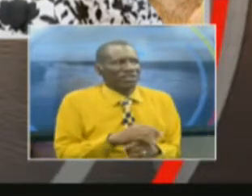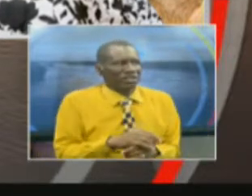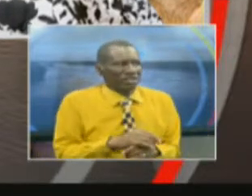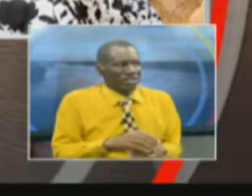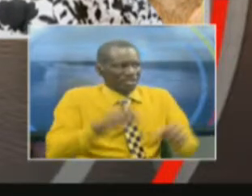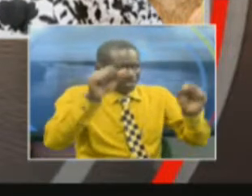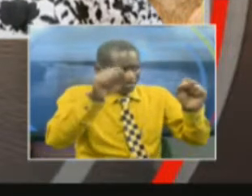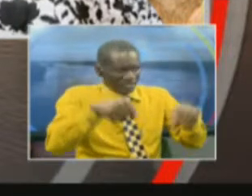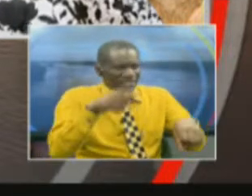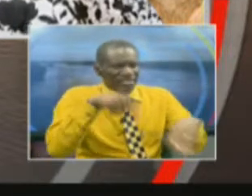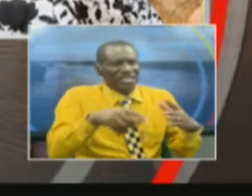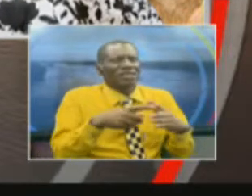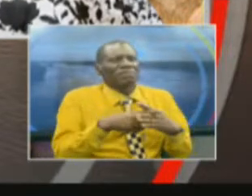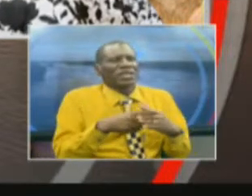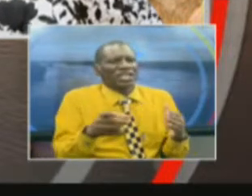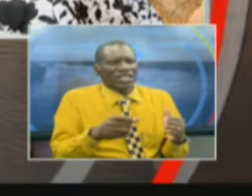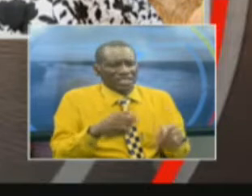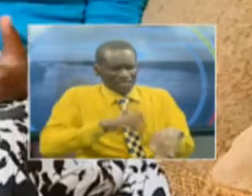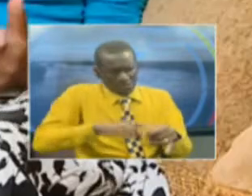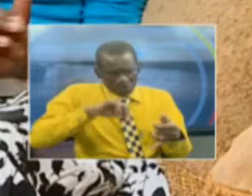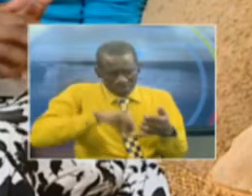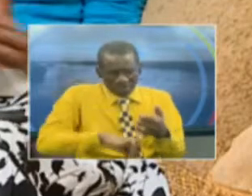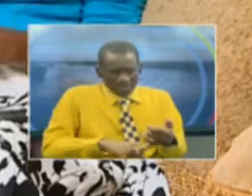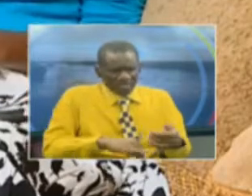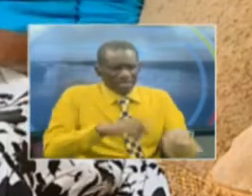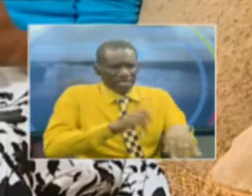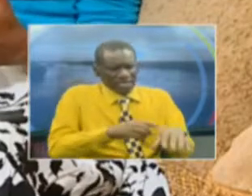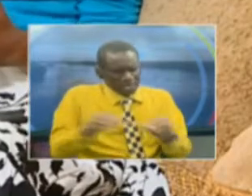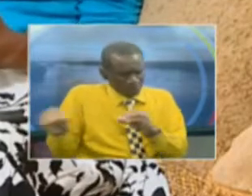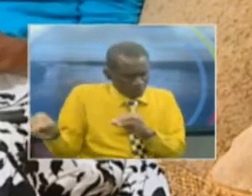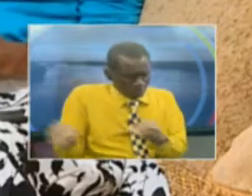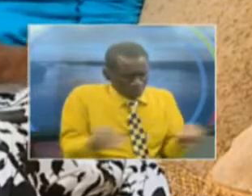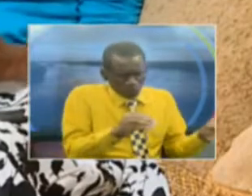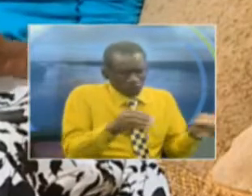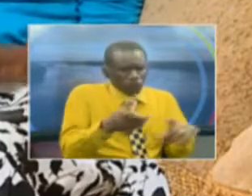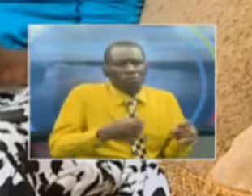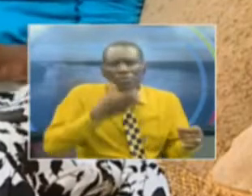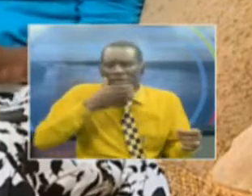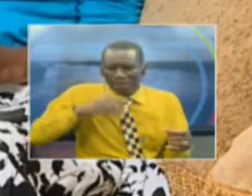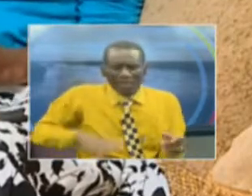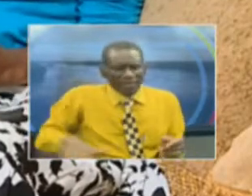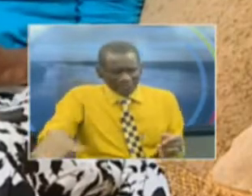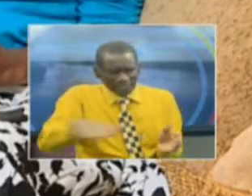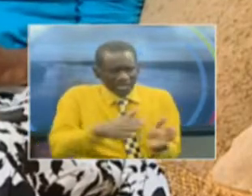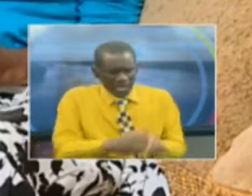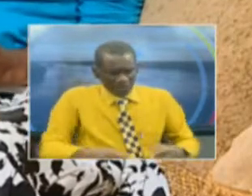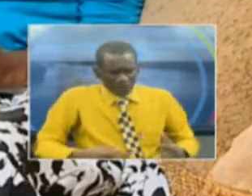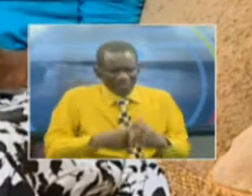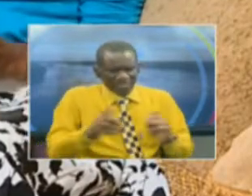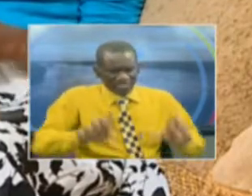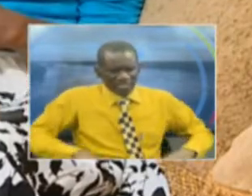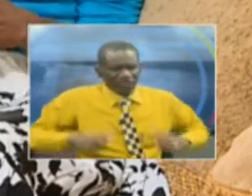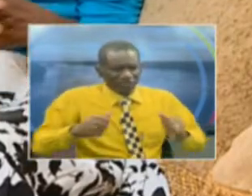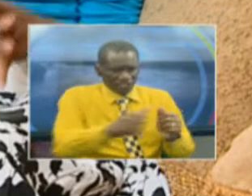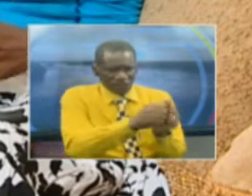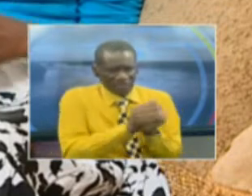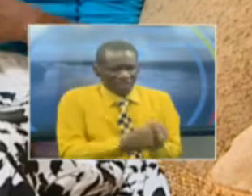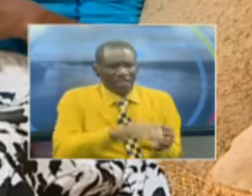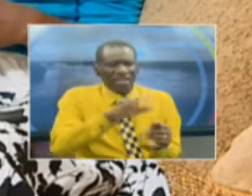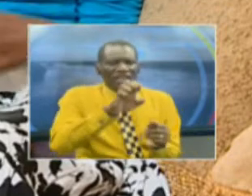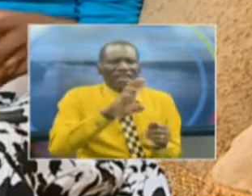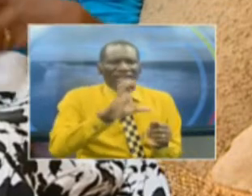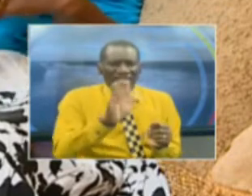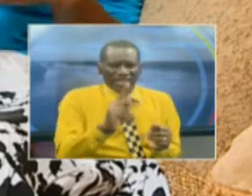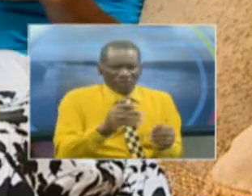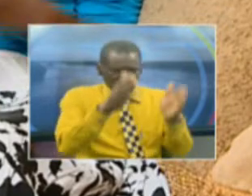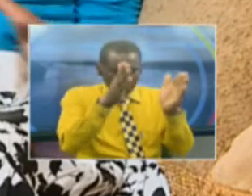Of course, in the beginning of the marriage, like when we moved from our parents and started living together, Eric was this